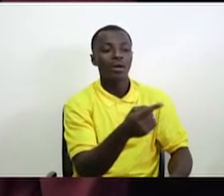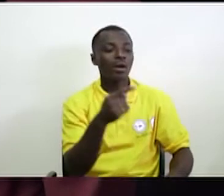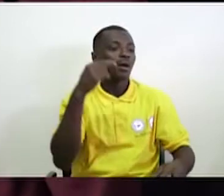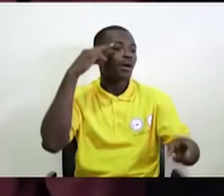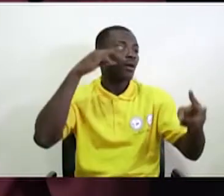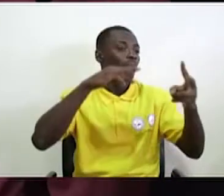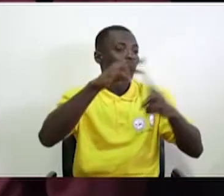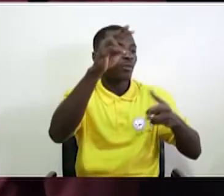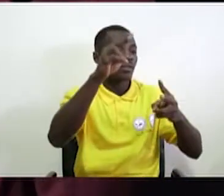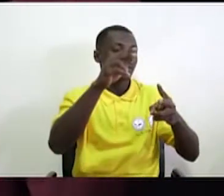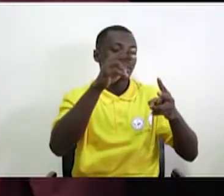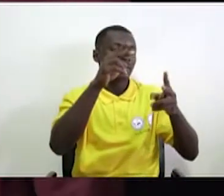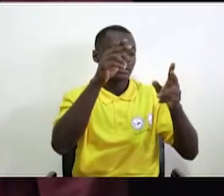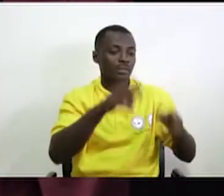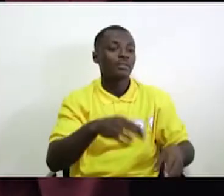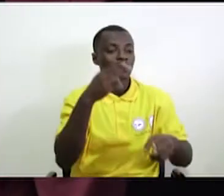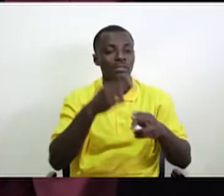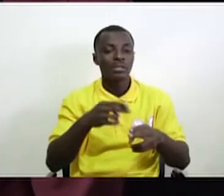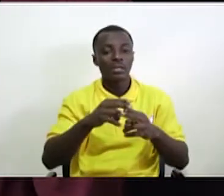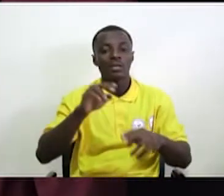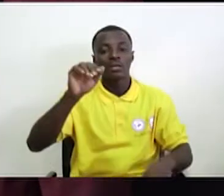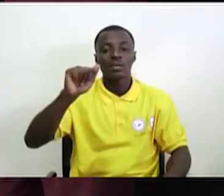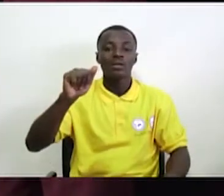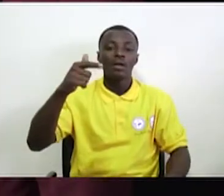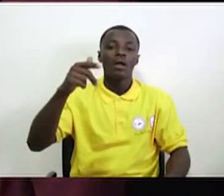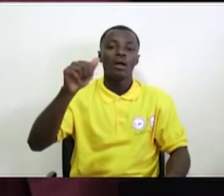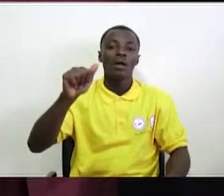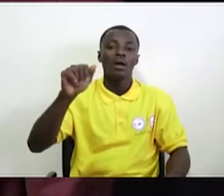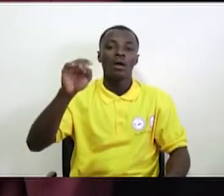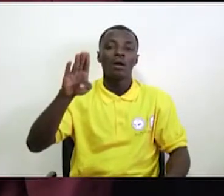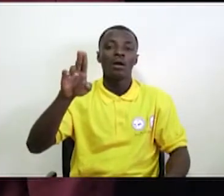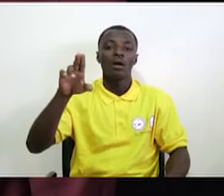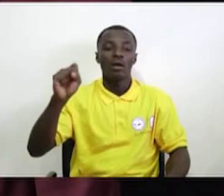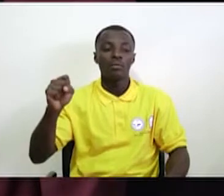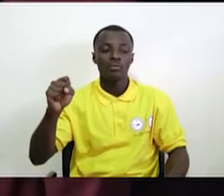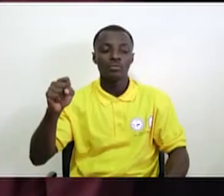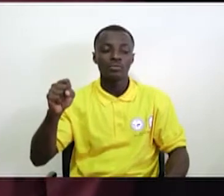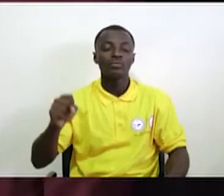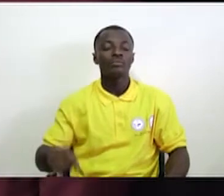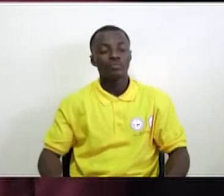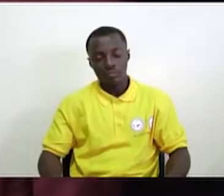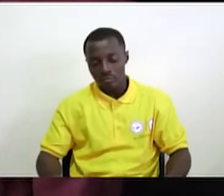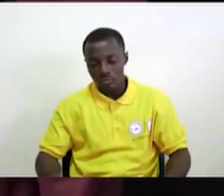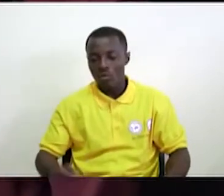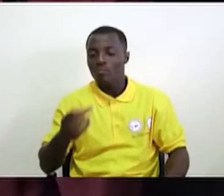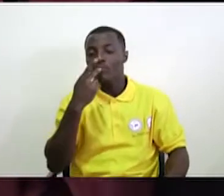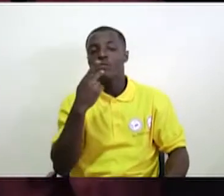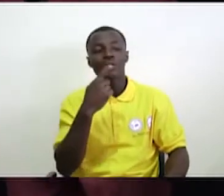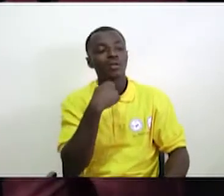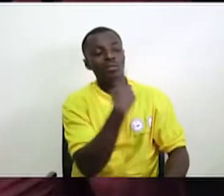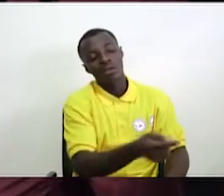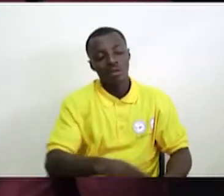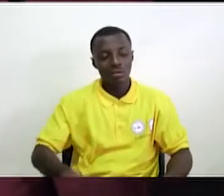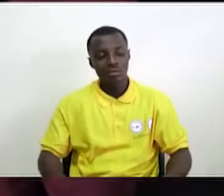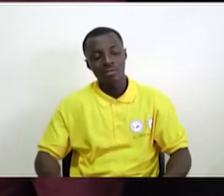tied his hands and said, the owner of this bell, this is what is going to happen. He said, Agabus, Yadi, okay, can this kind of thing. Jesus told